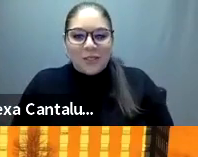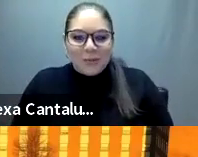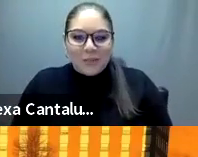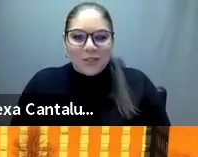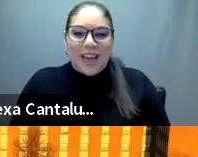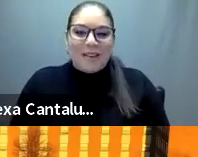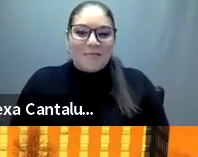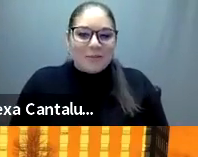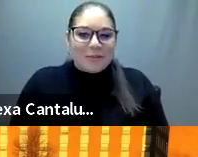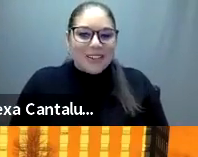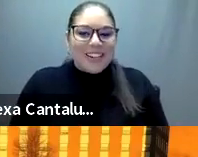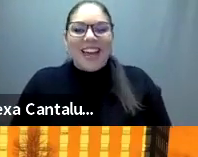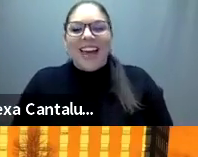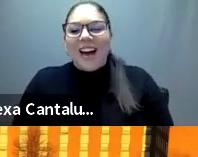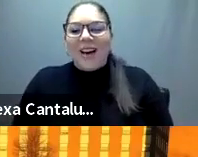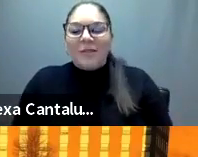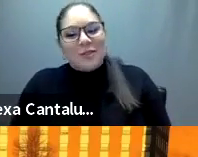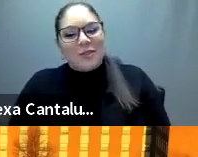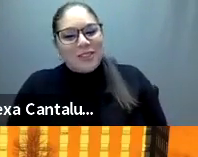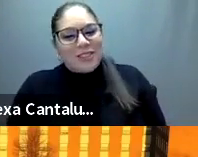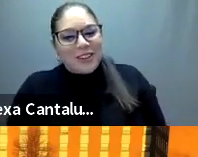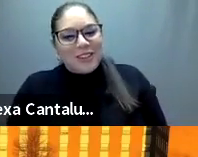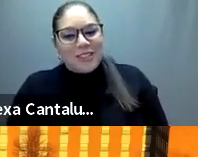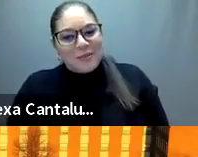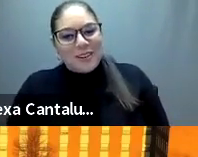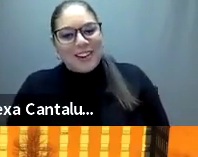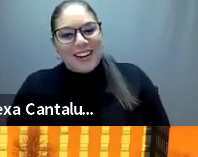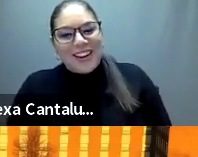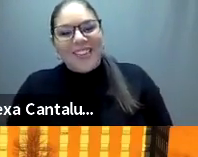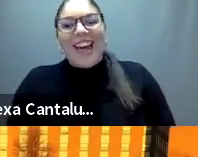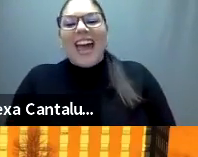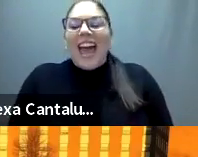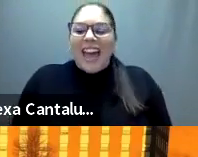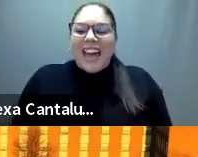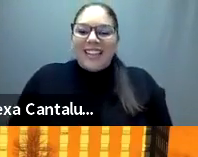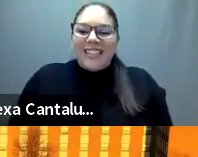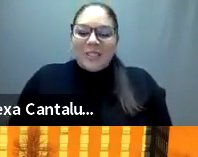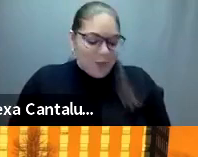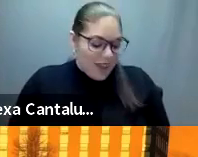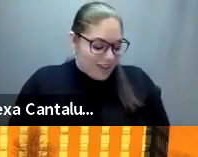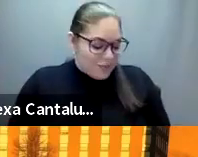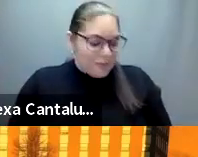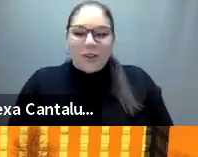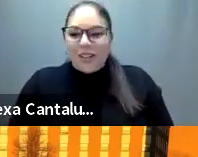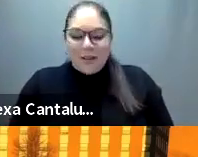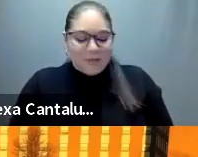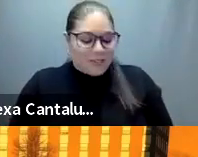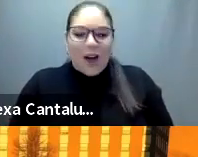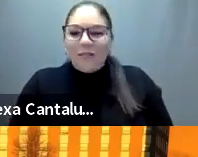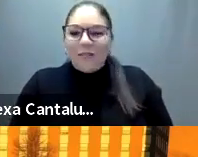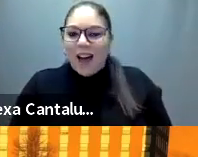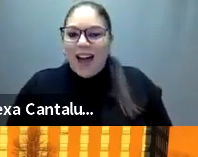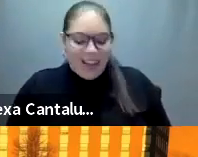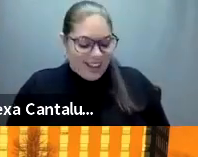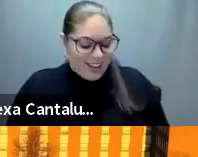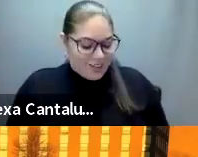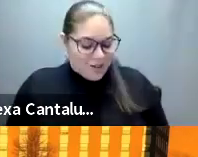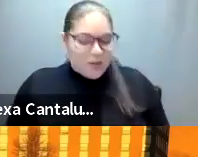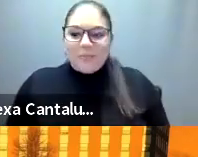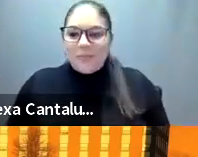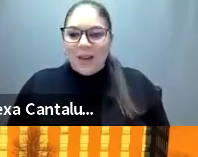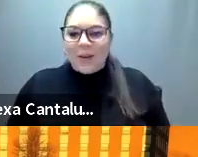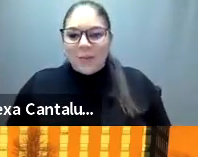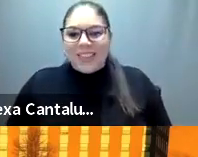staff interpreters at Bloomsburg, 2 of which that are interpreting right now. And when push came to shove,